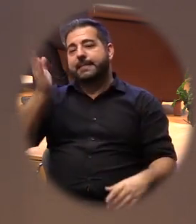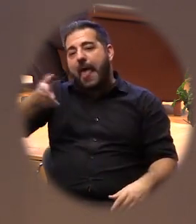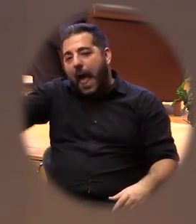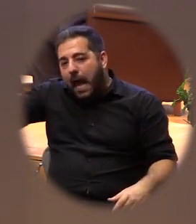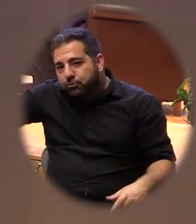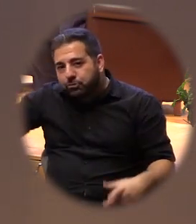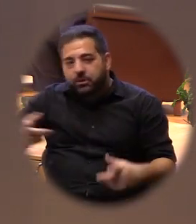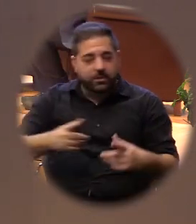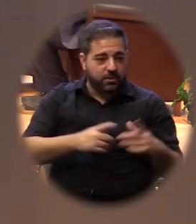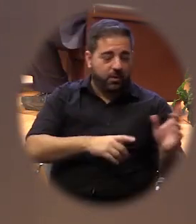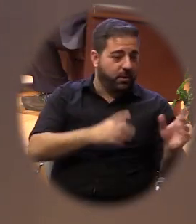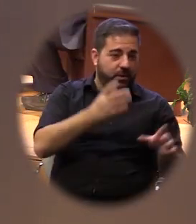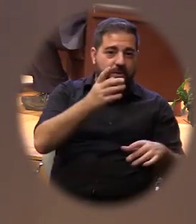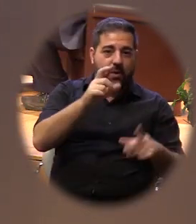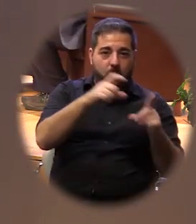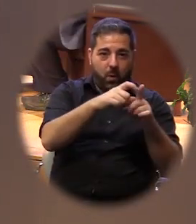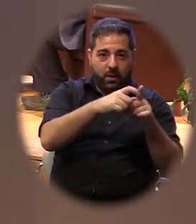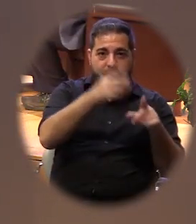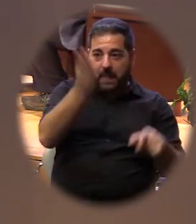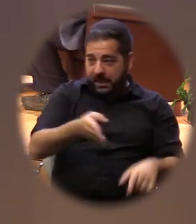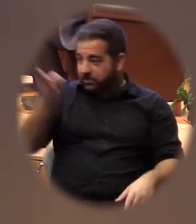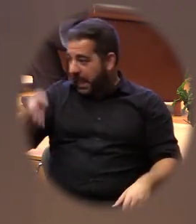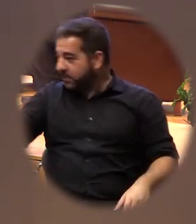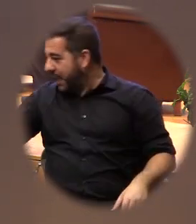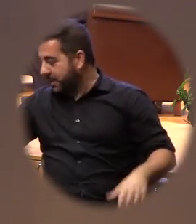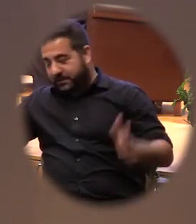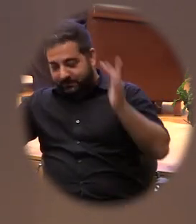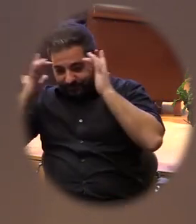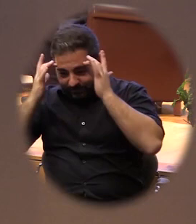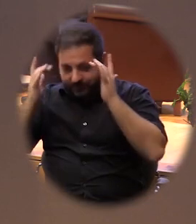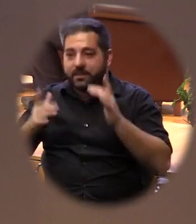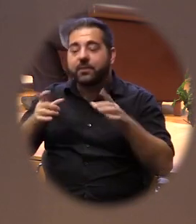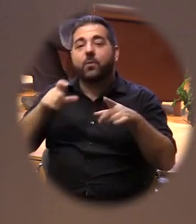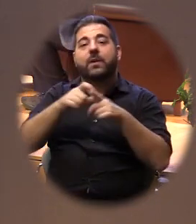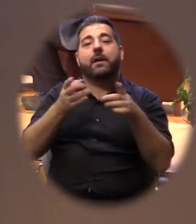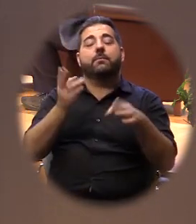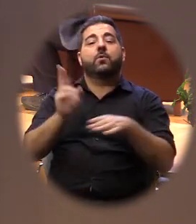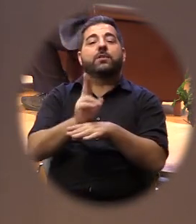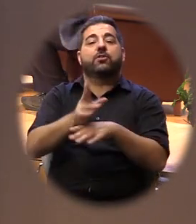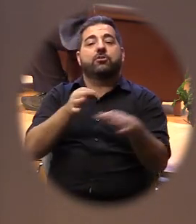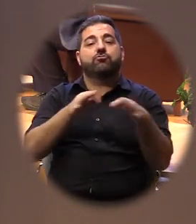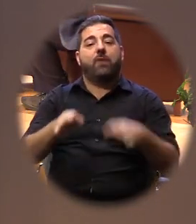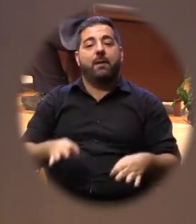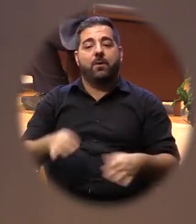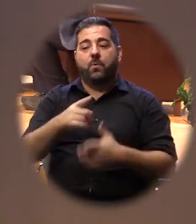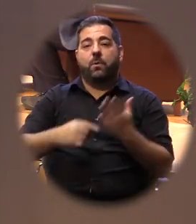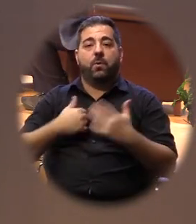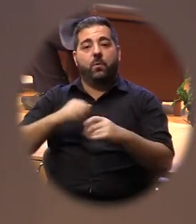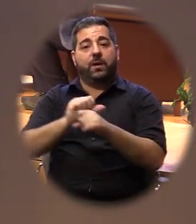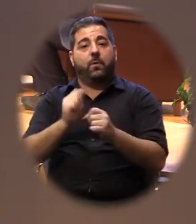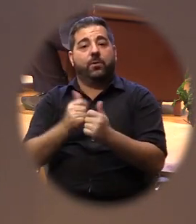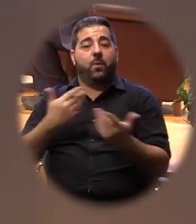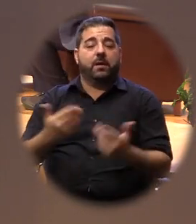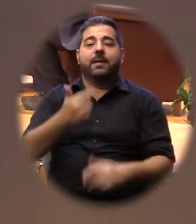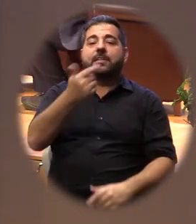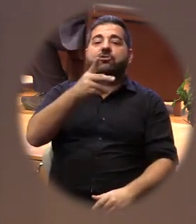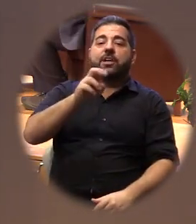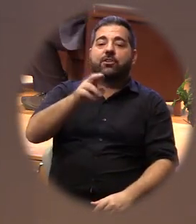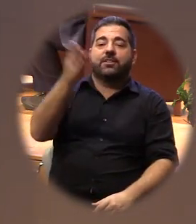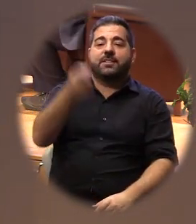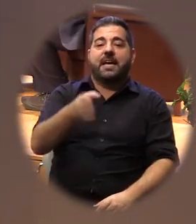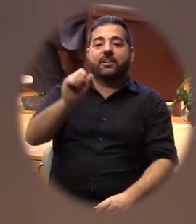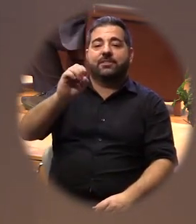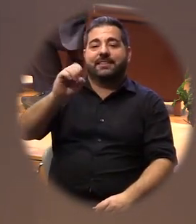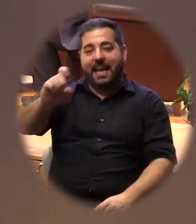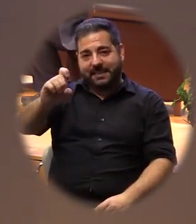them um so the word that I'm using to describe um to describe what we're working with is gender slash